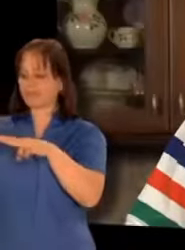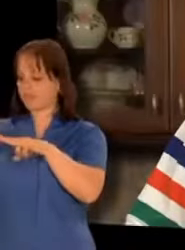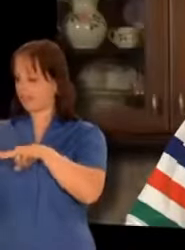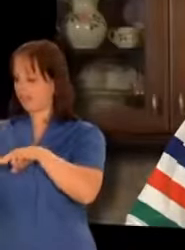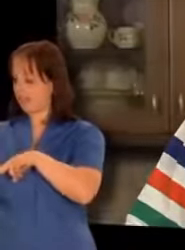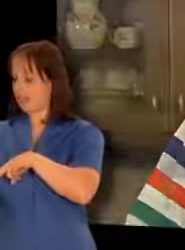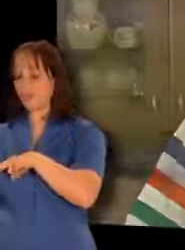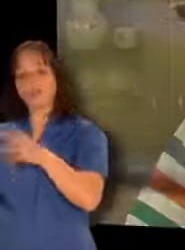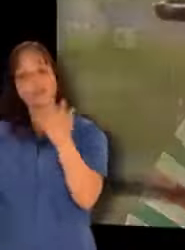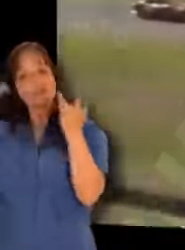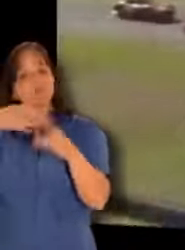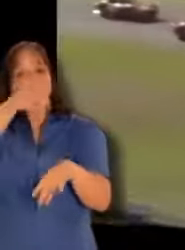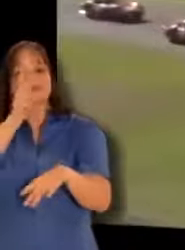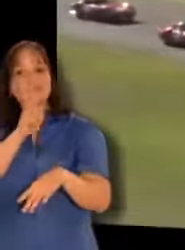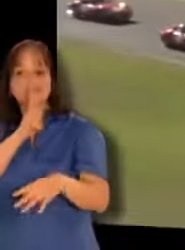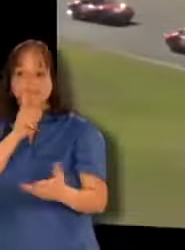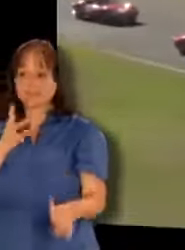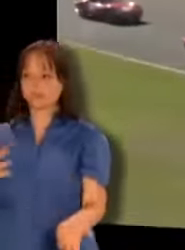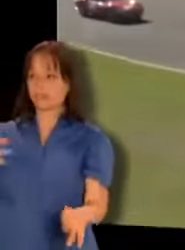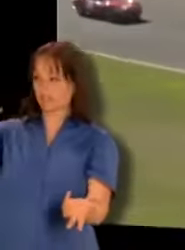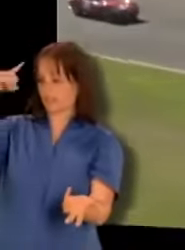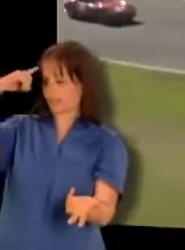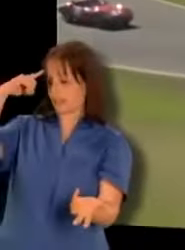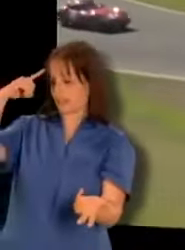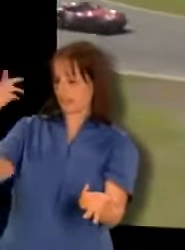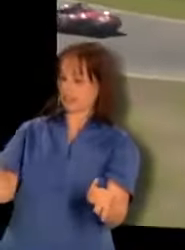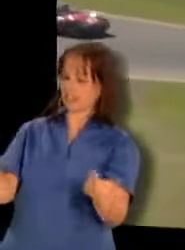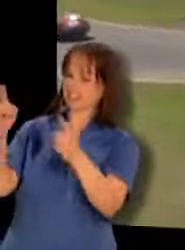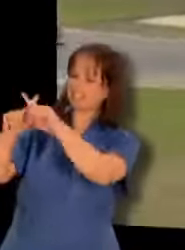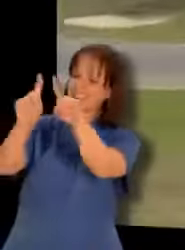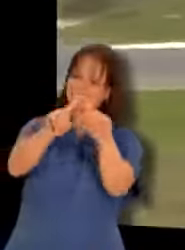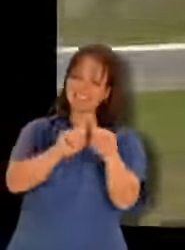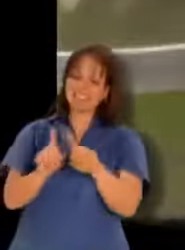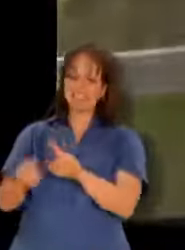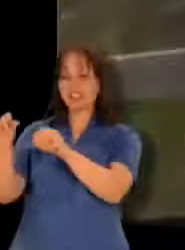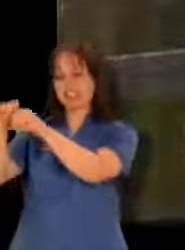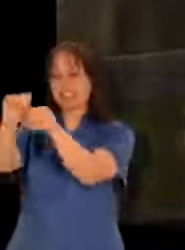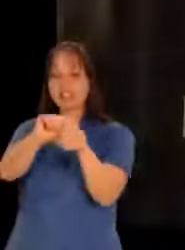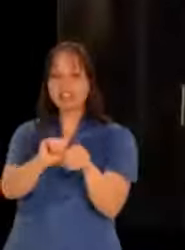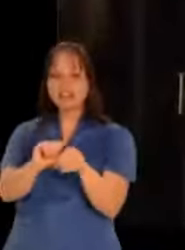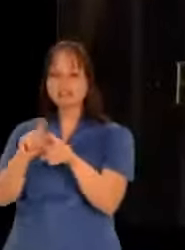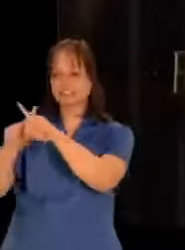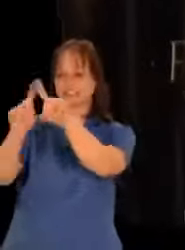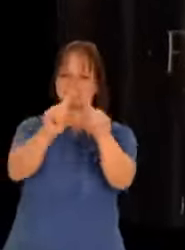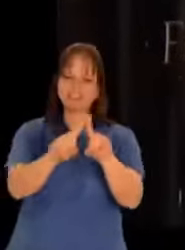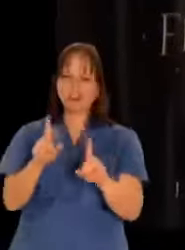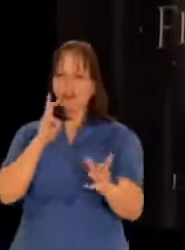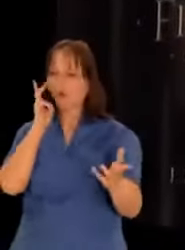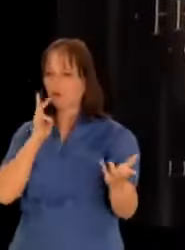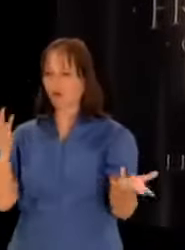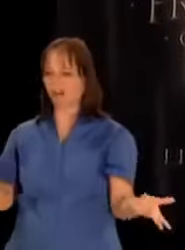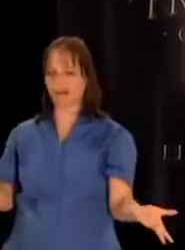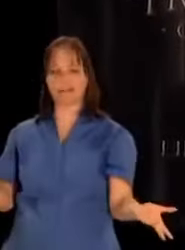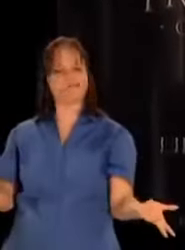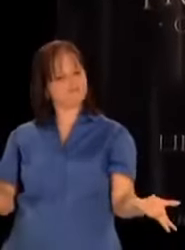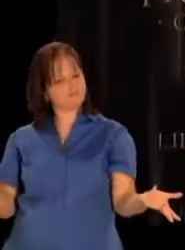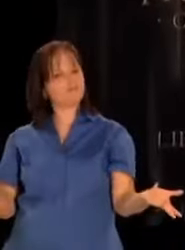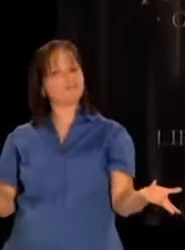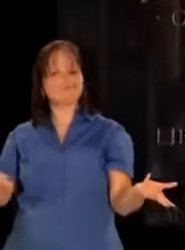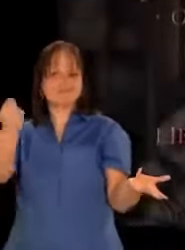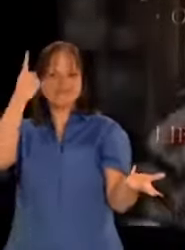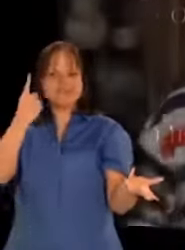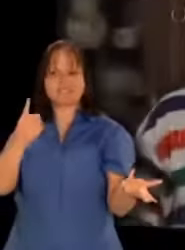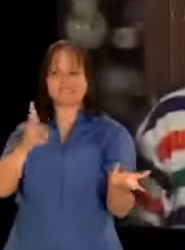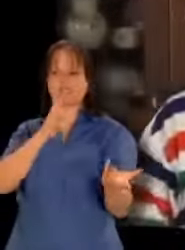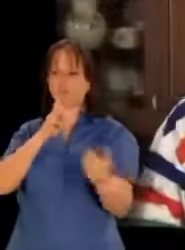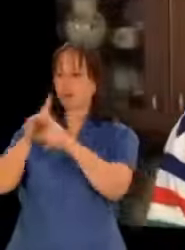the water. Then I started thinking there are different grades of gas, different qualities of wine, so it was starting to make